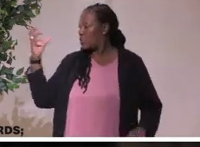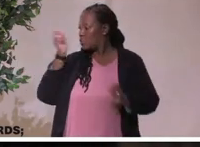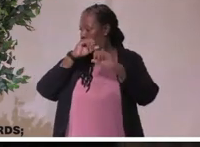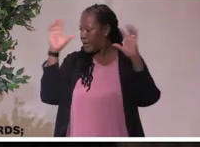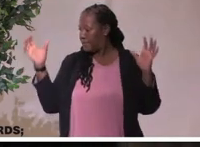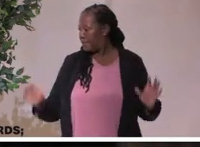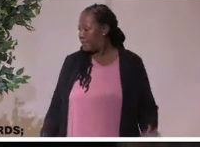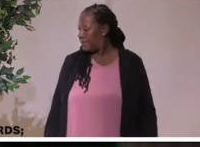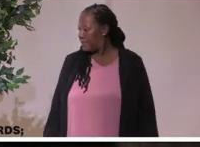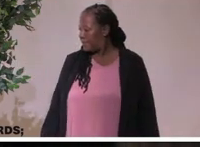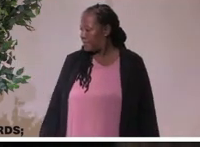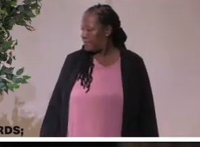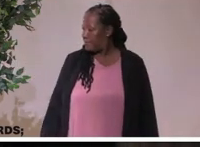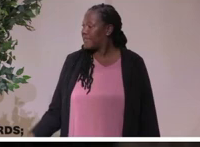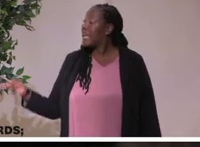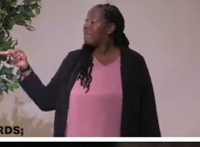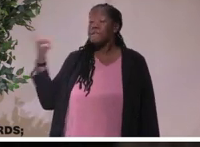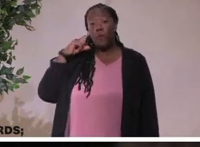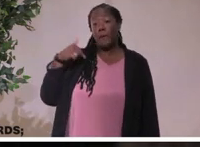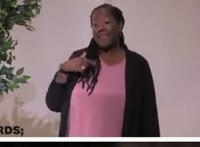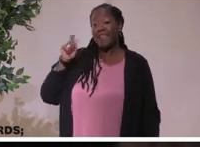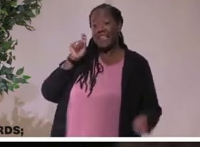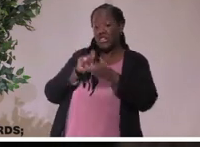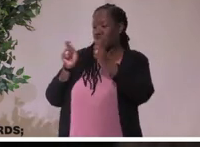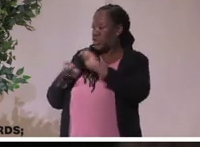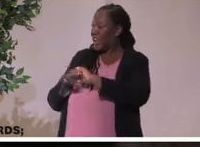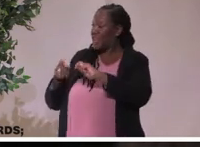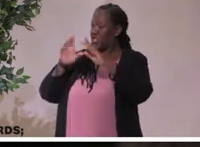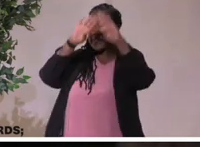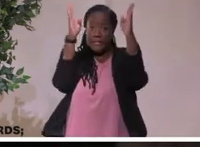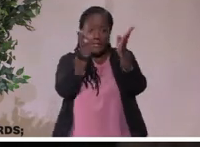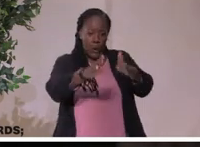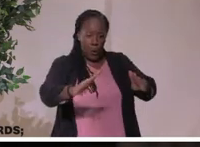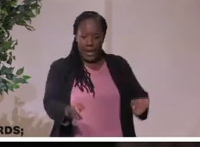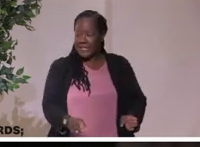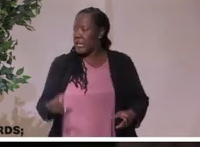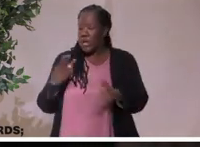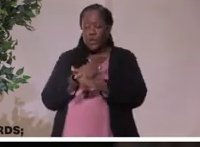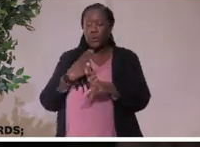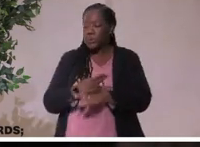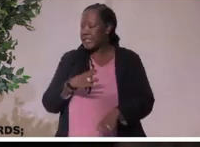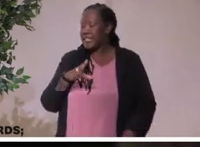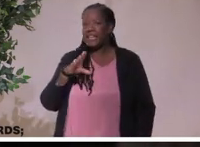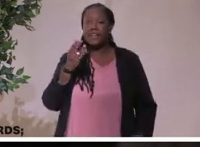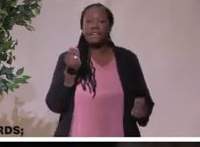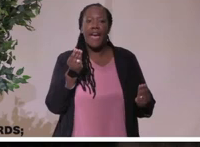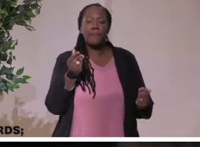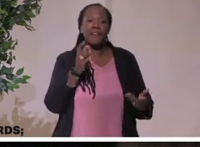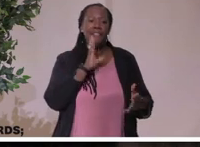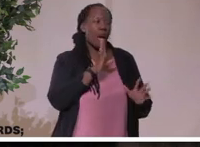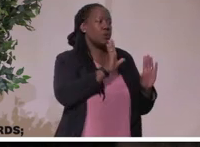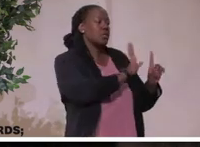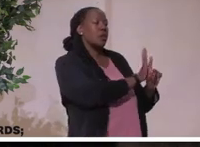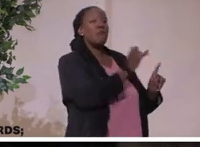me, it's changing the silhouette, and it's using fabrics that was, you know, that was just reserved for women's